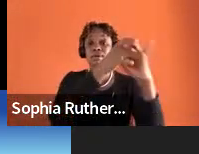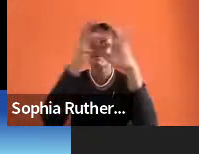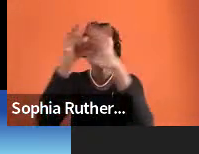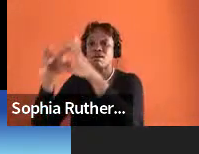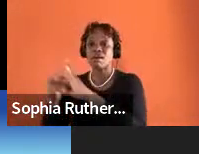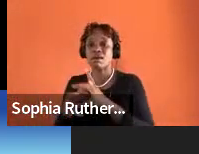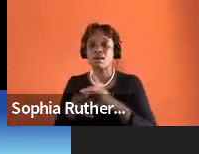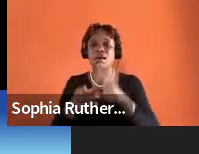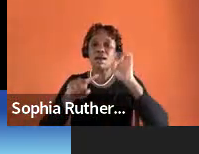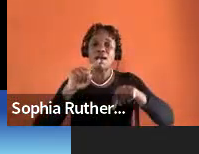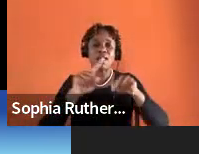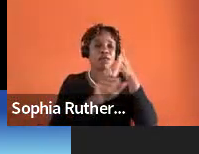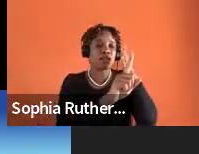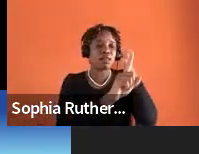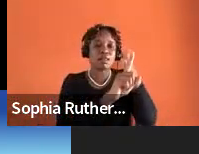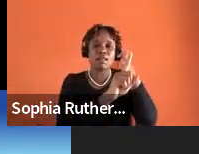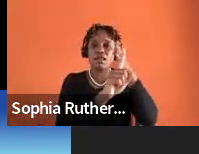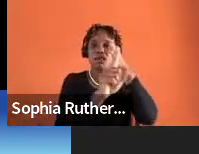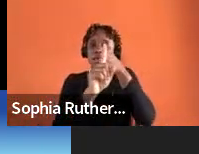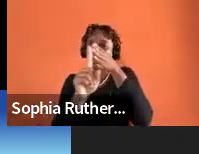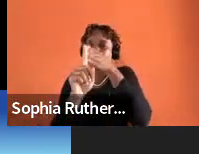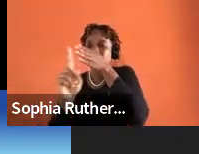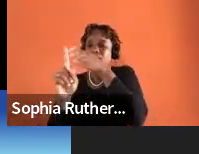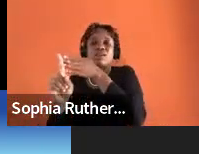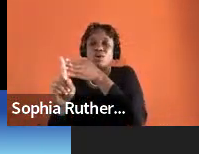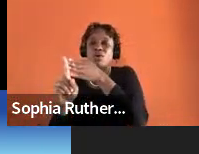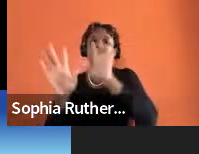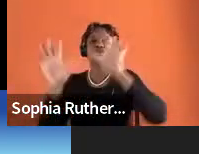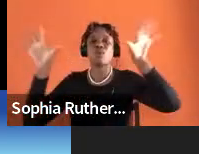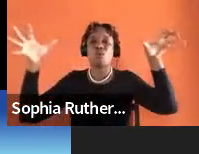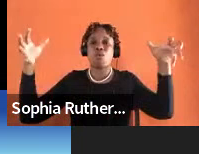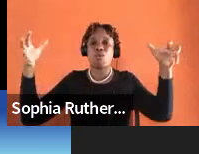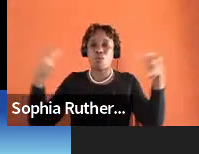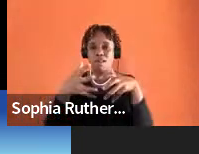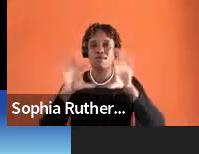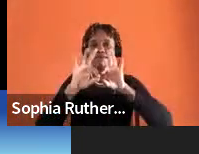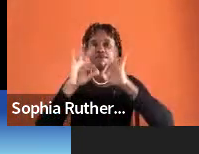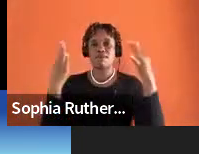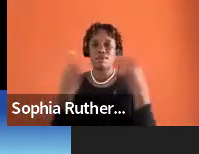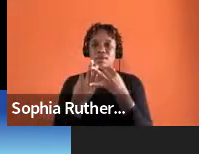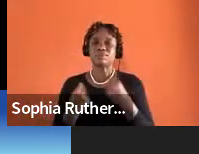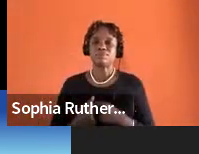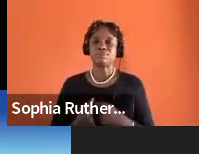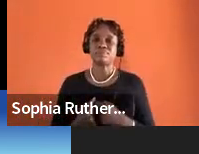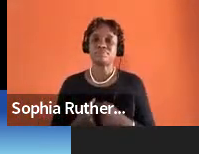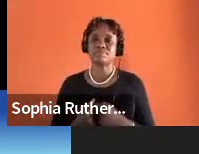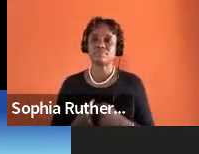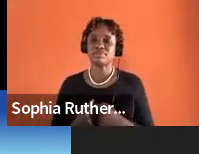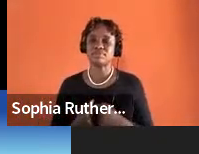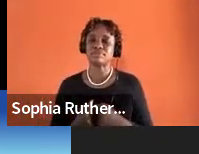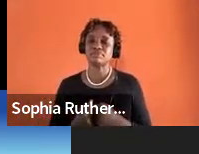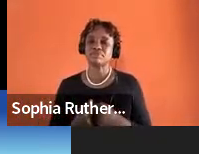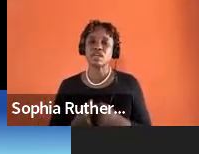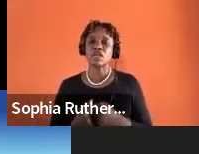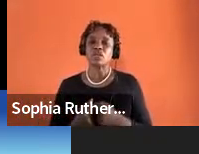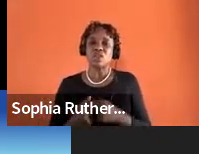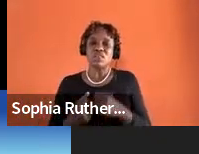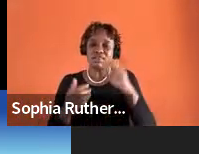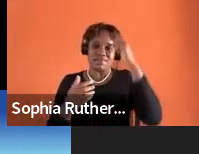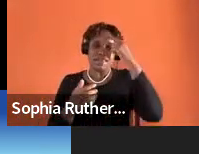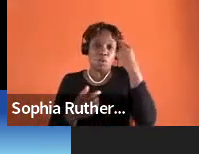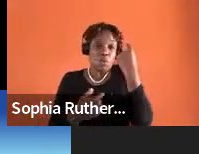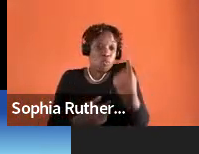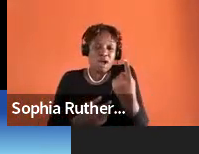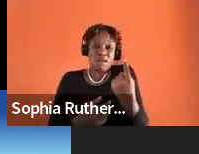individual in their own merit. We have to see the family as a whole. So no one can be understood in isolation. We have to see